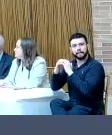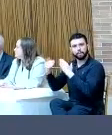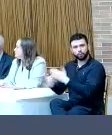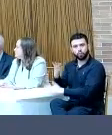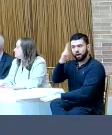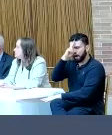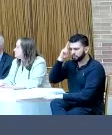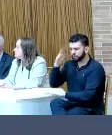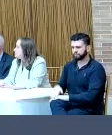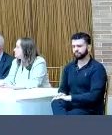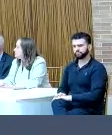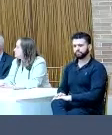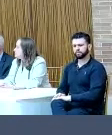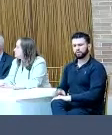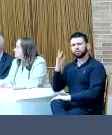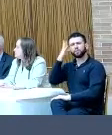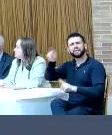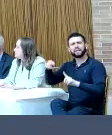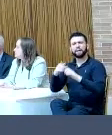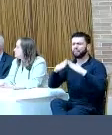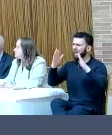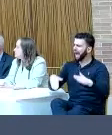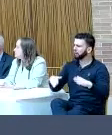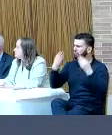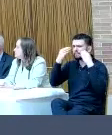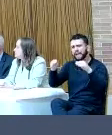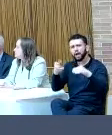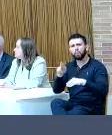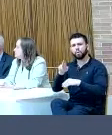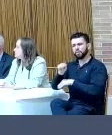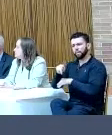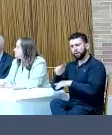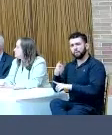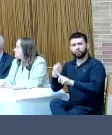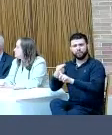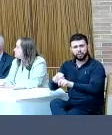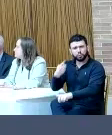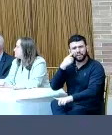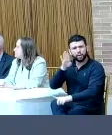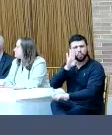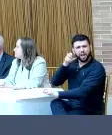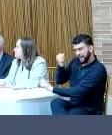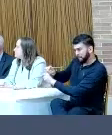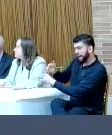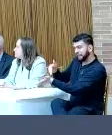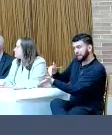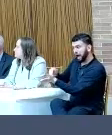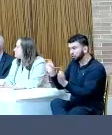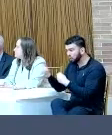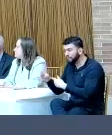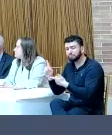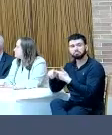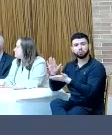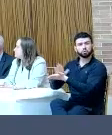the house that you might sell the apartment you might rent will affect the doctor's office the school